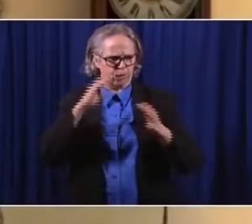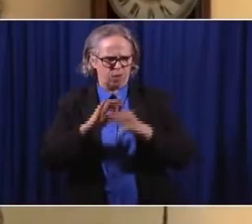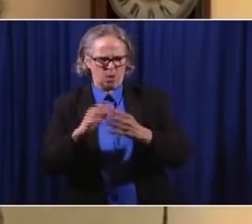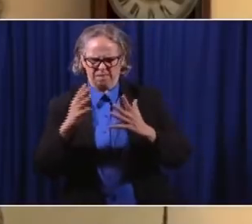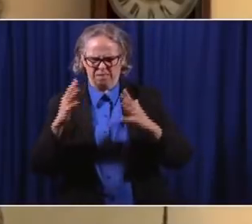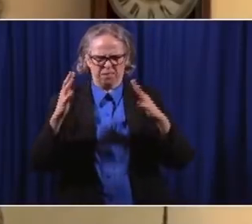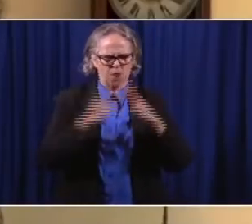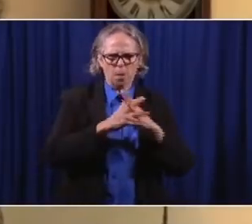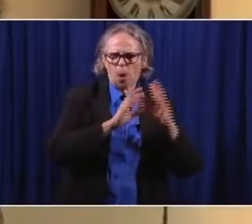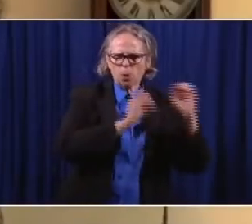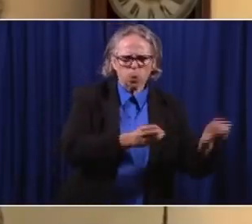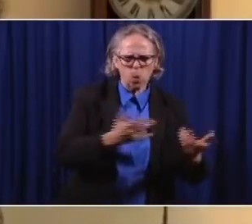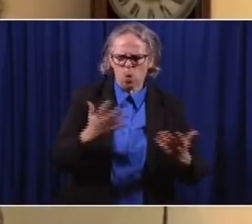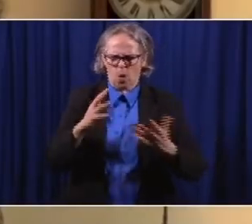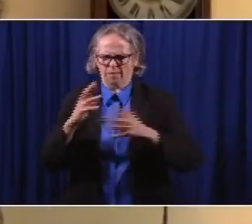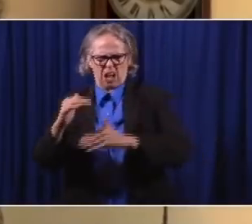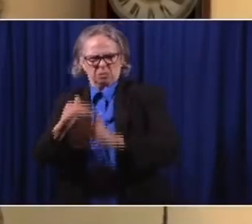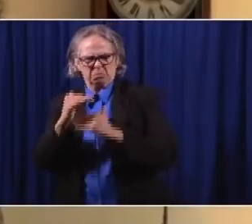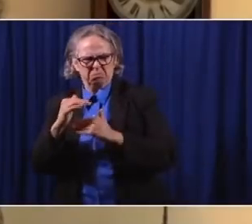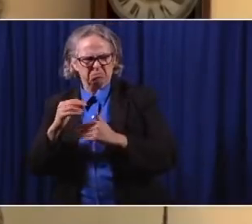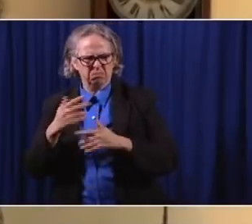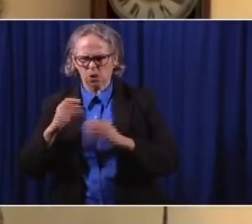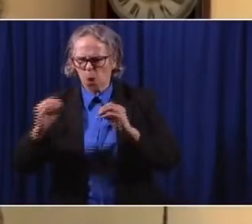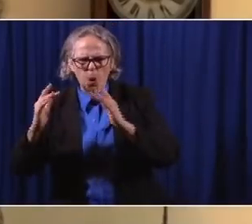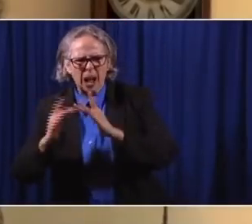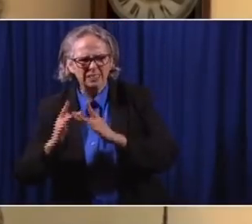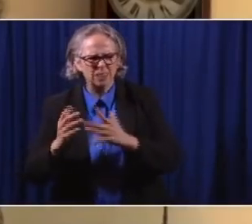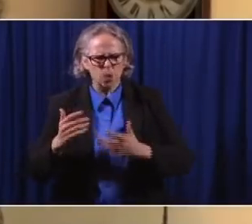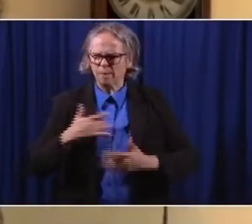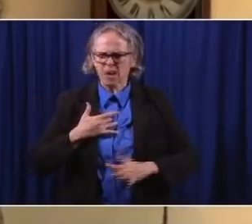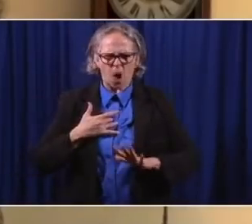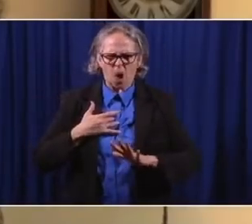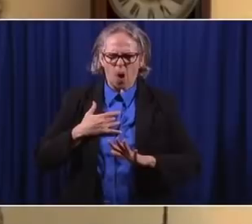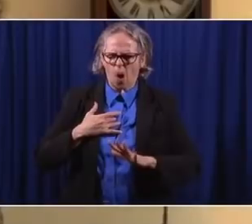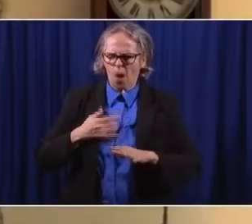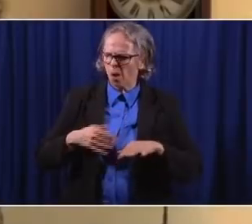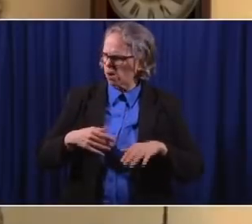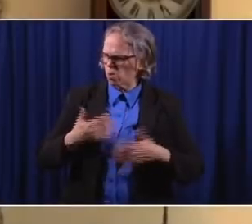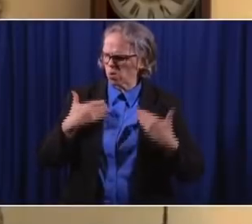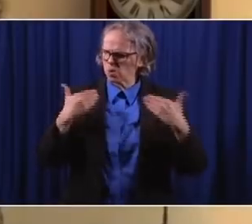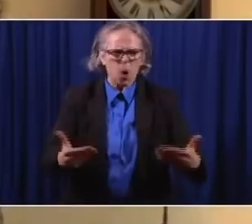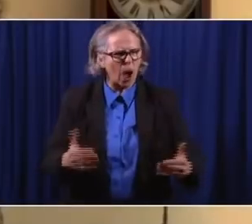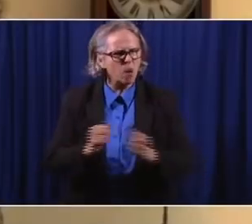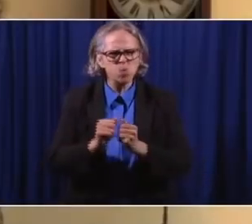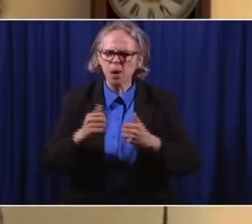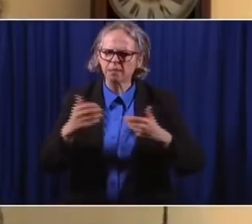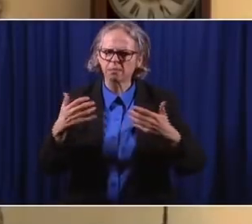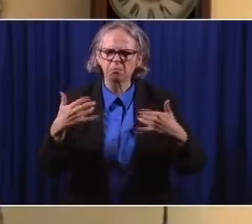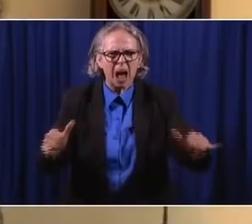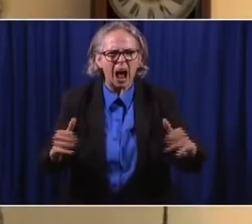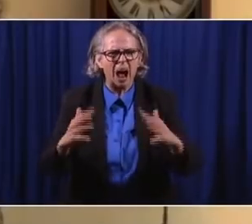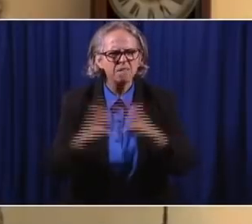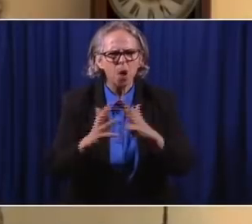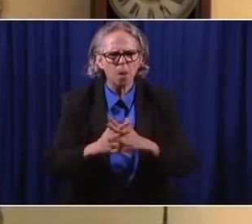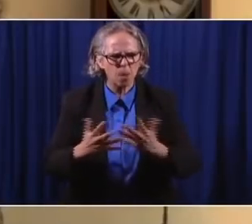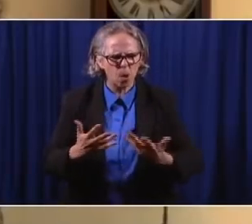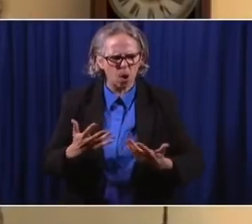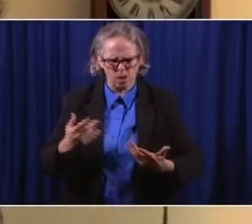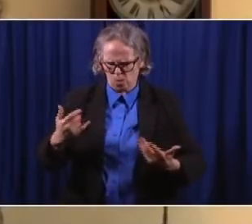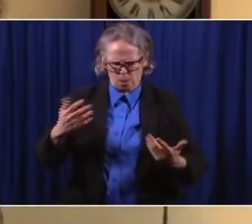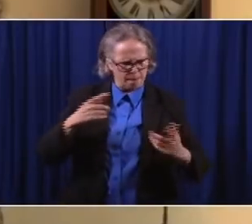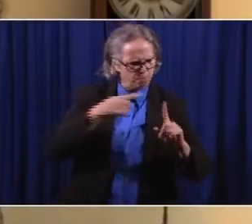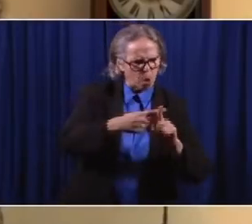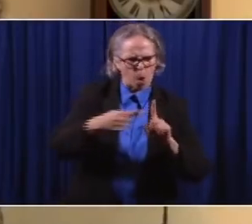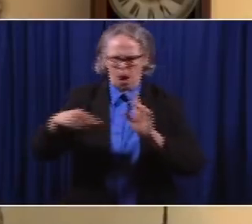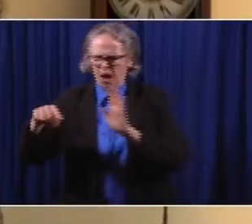sports. We felt that it was worth the risk for these kids to be able to do this. And so we set